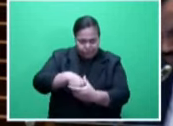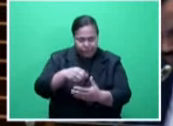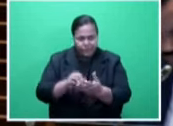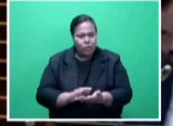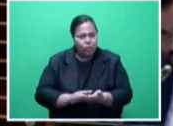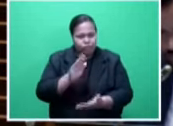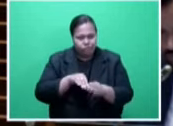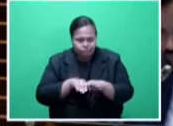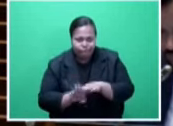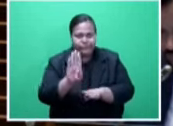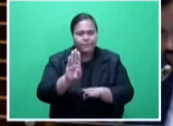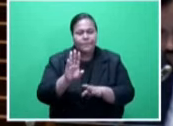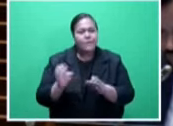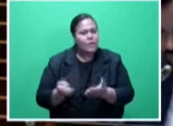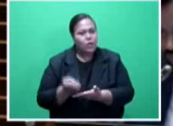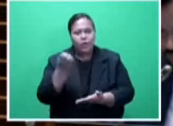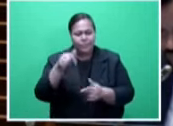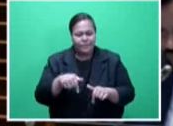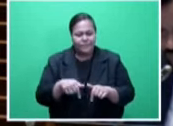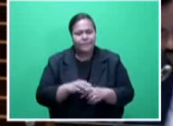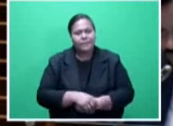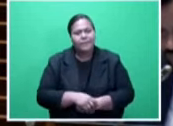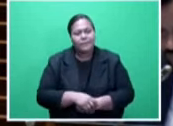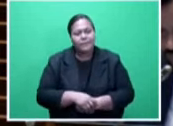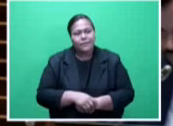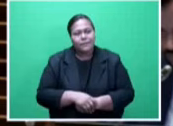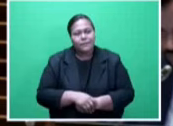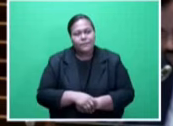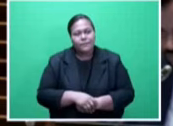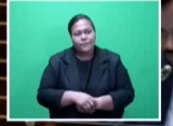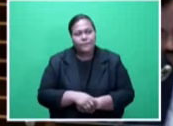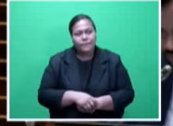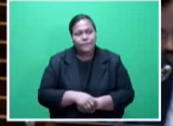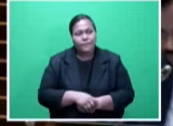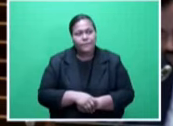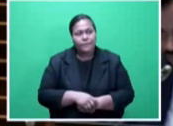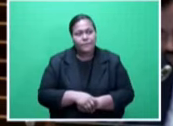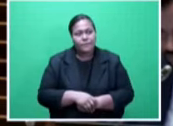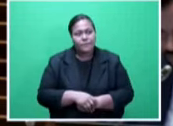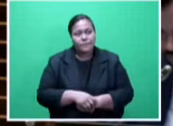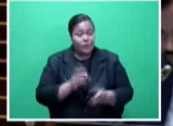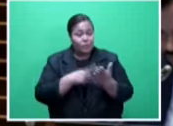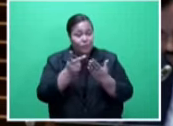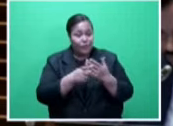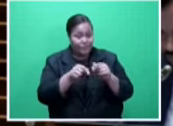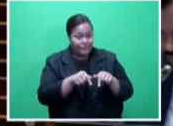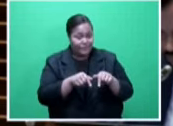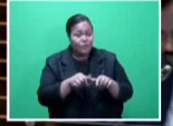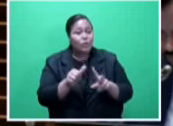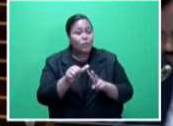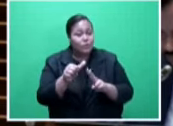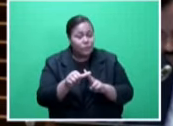boost our public and private investment in the infrastructure and plant machinery, etc. Campaign also, Honourable